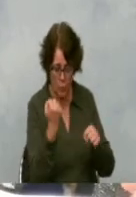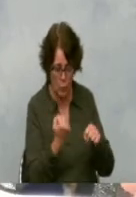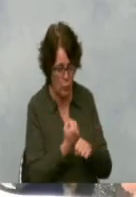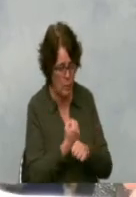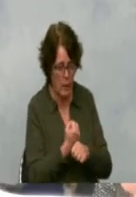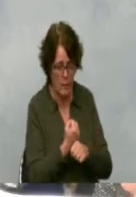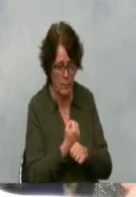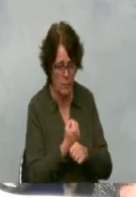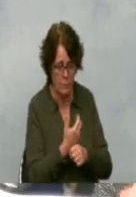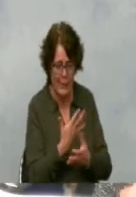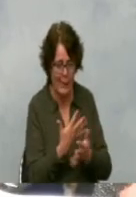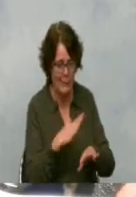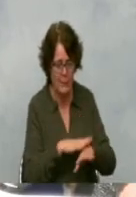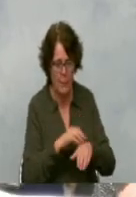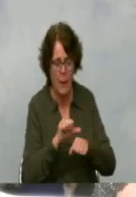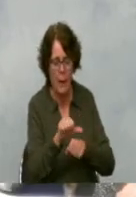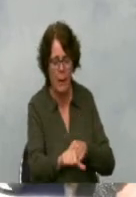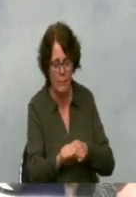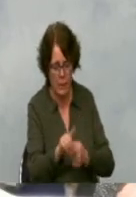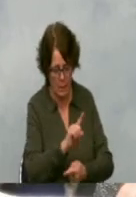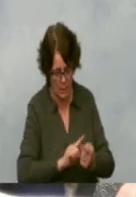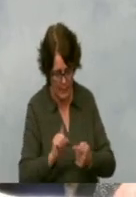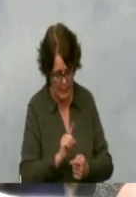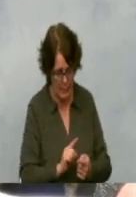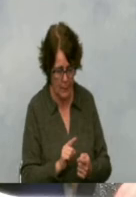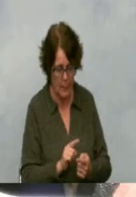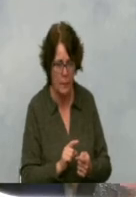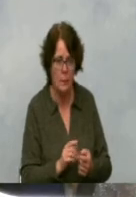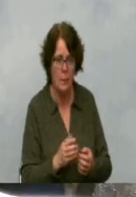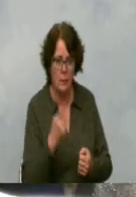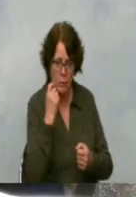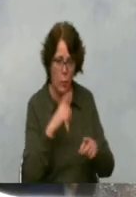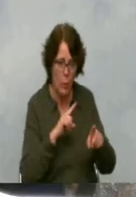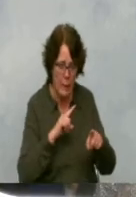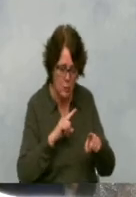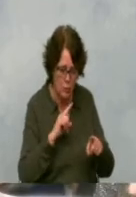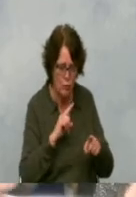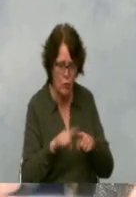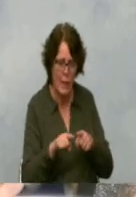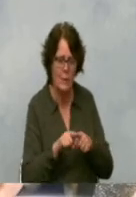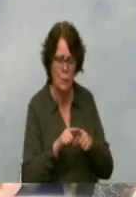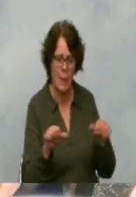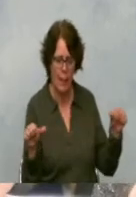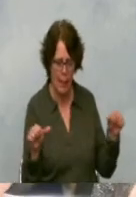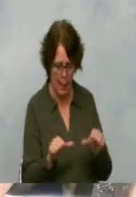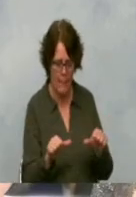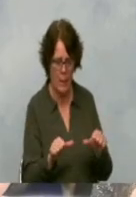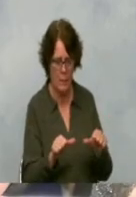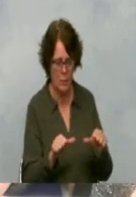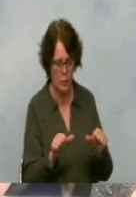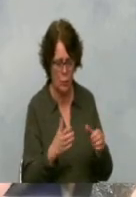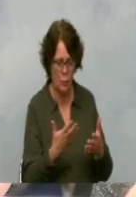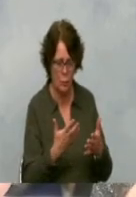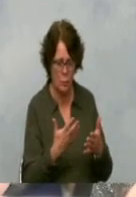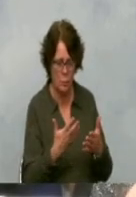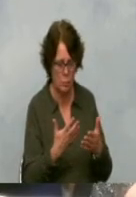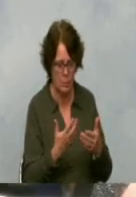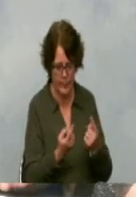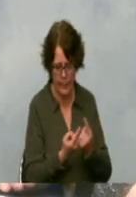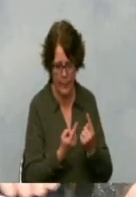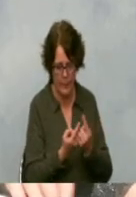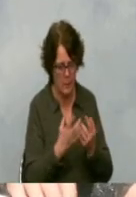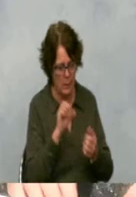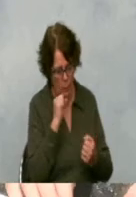any time after the meeting. So if we can try to confine ourselves to those things, that would